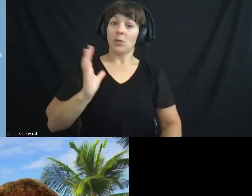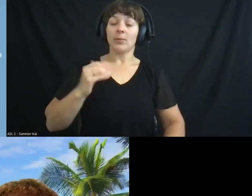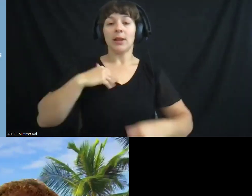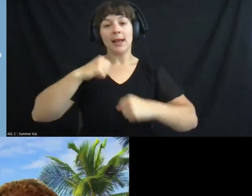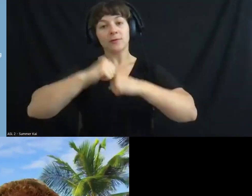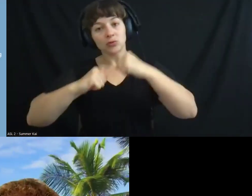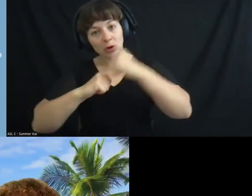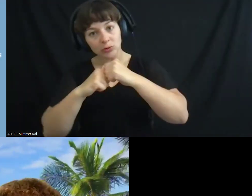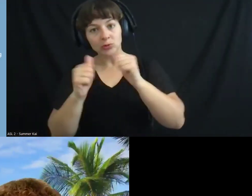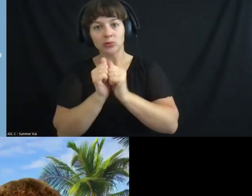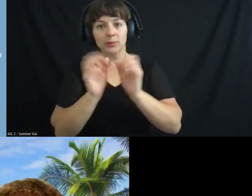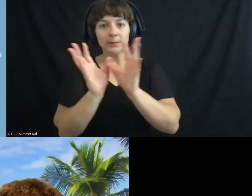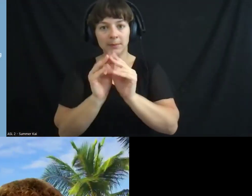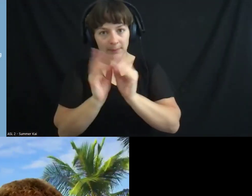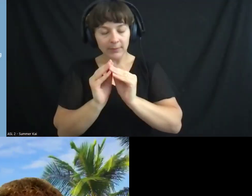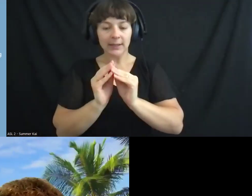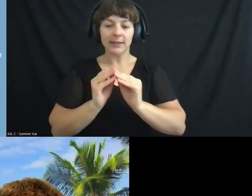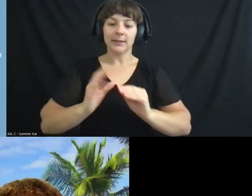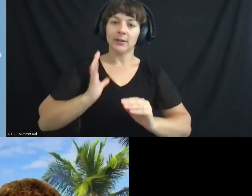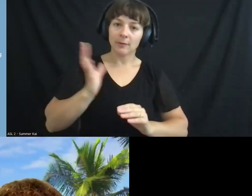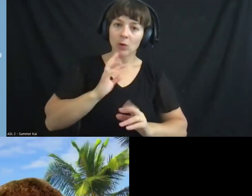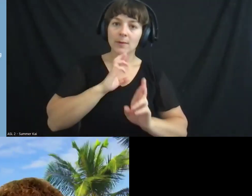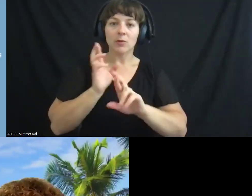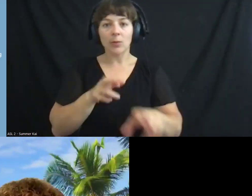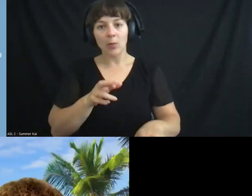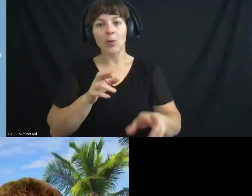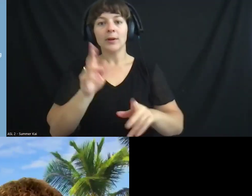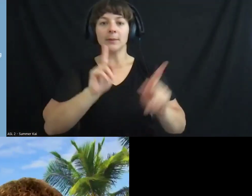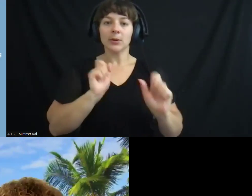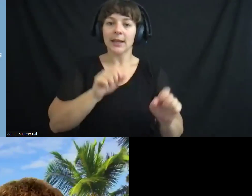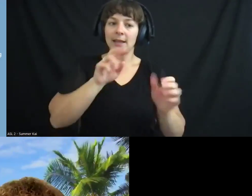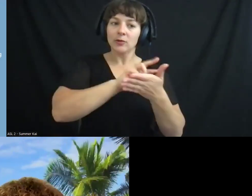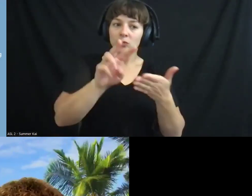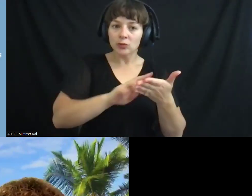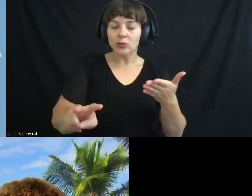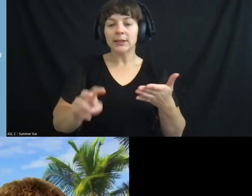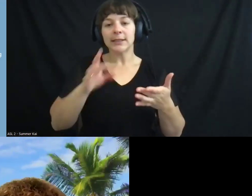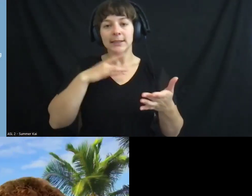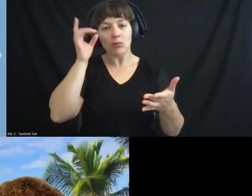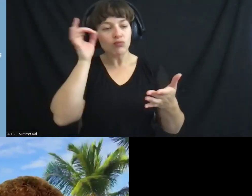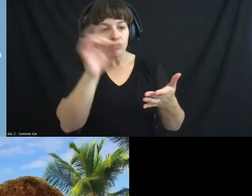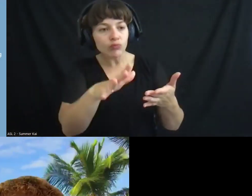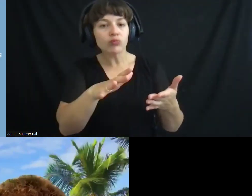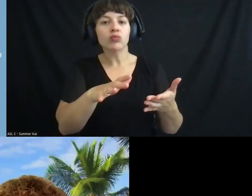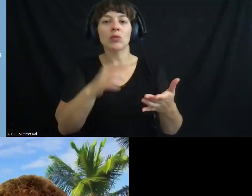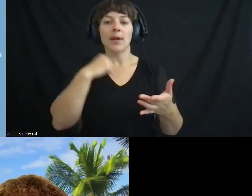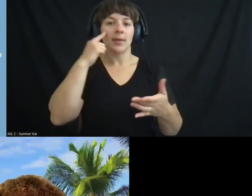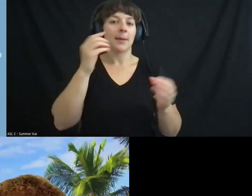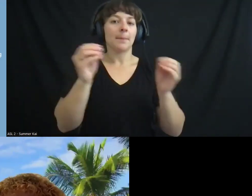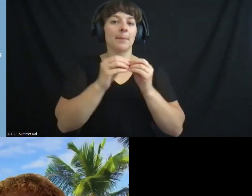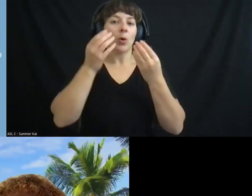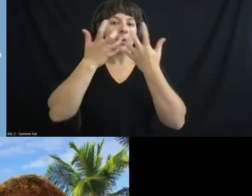structure to the meetings and what have you, there's reports and things that people can read and input to, I think it'd be more